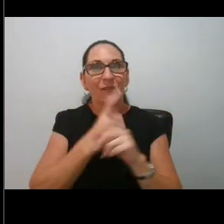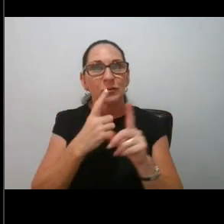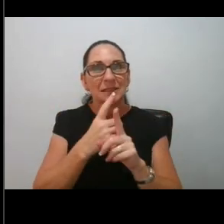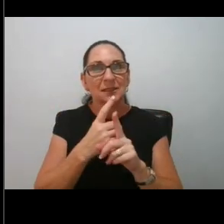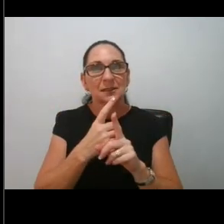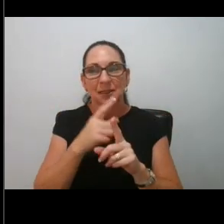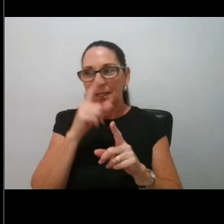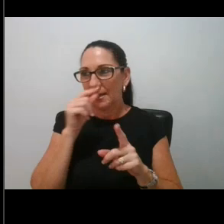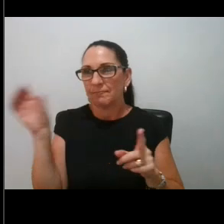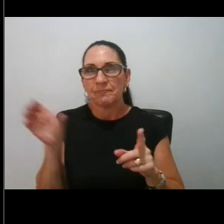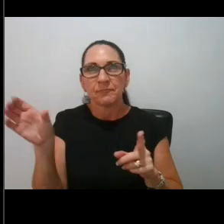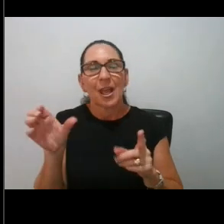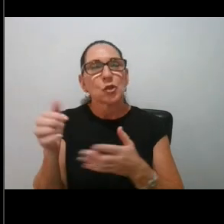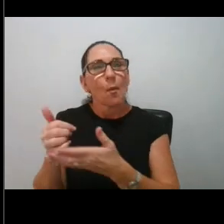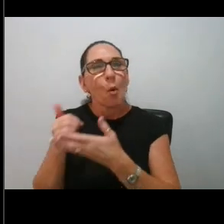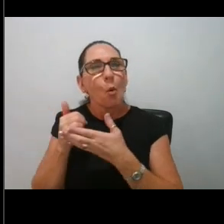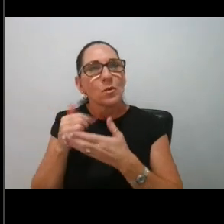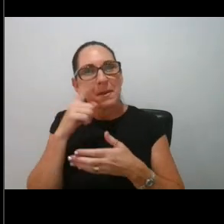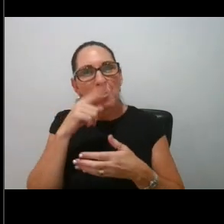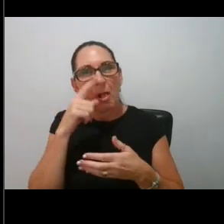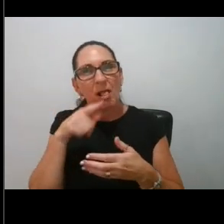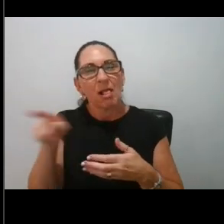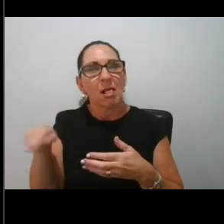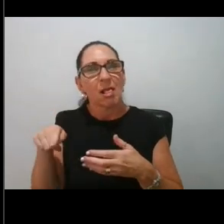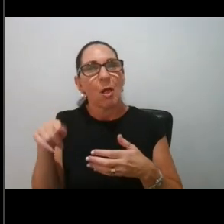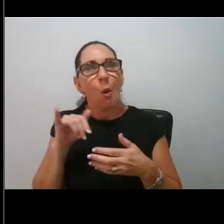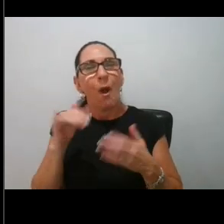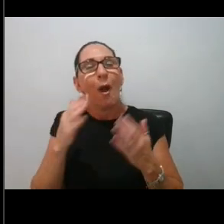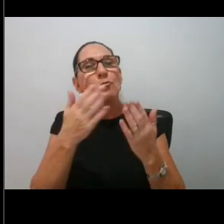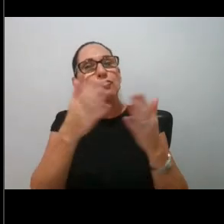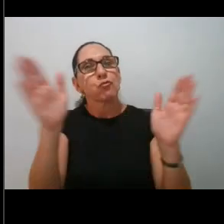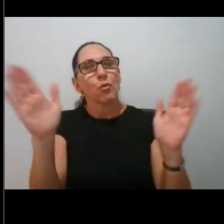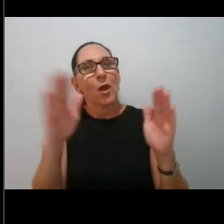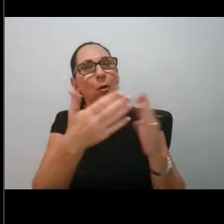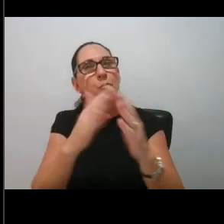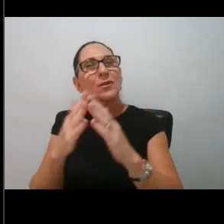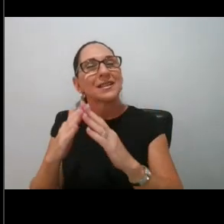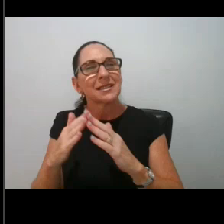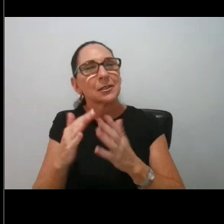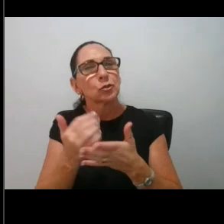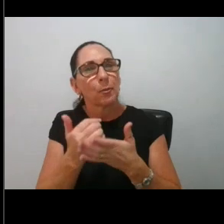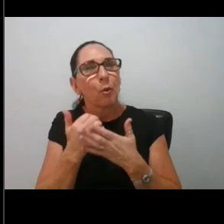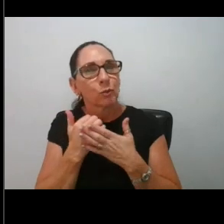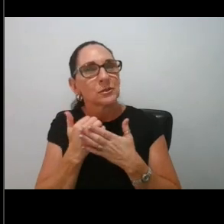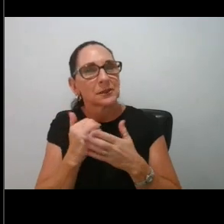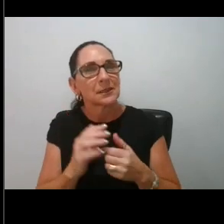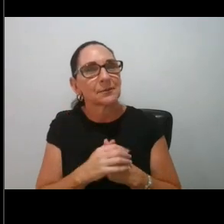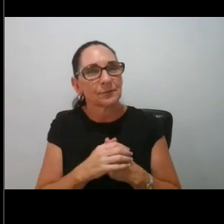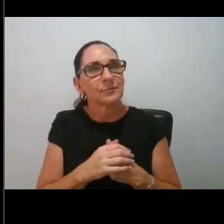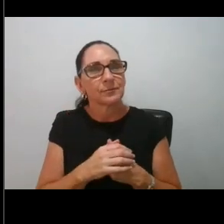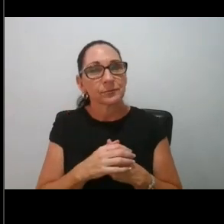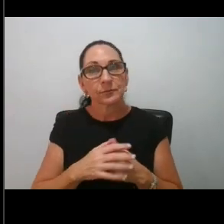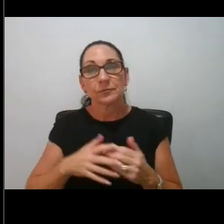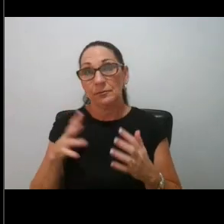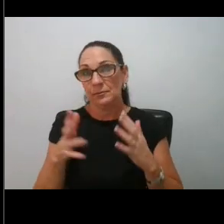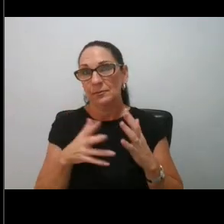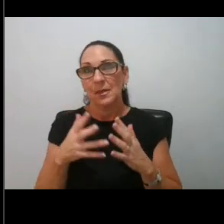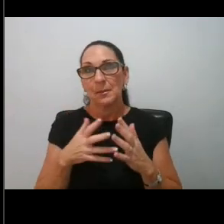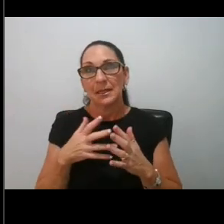loved ones, or also a broader community of support. And so it allows